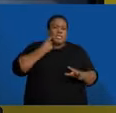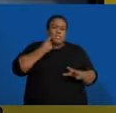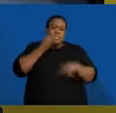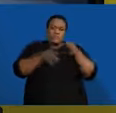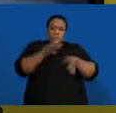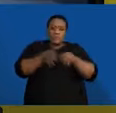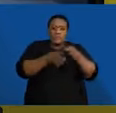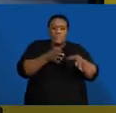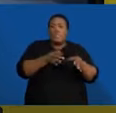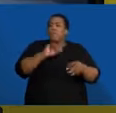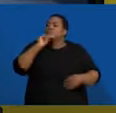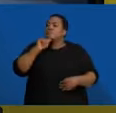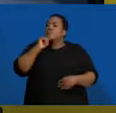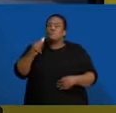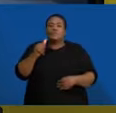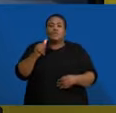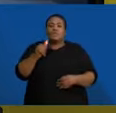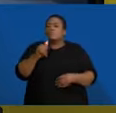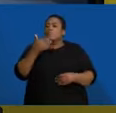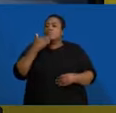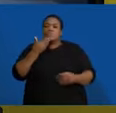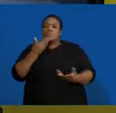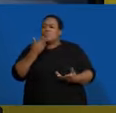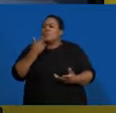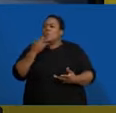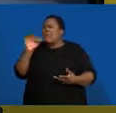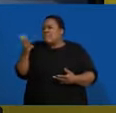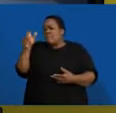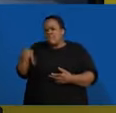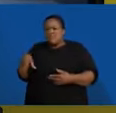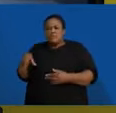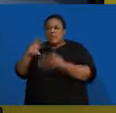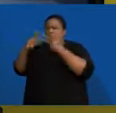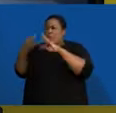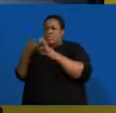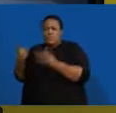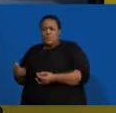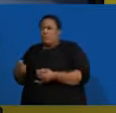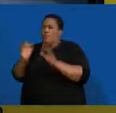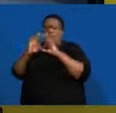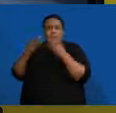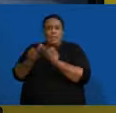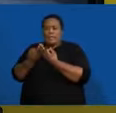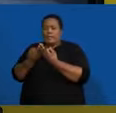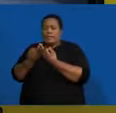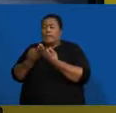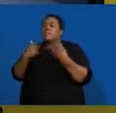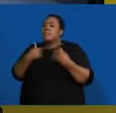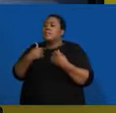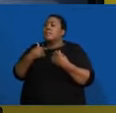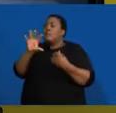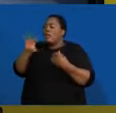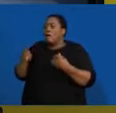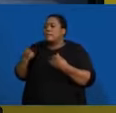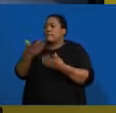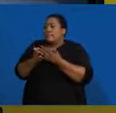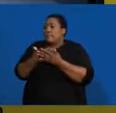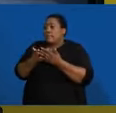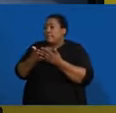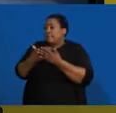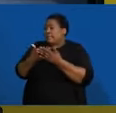someone. Even if it's not somebody who is doing maths at school, you can talk to your family. Just say, can I explain something? I understand